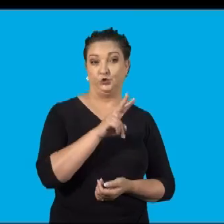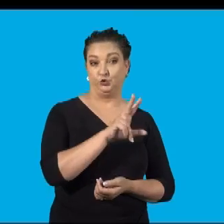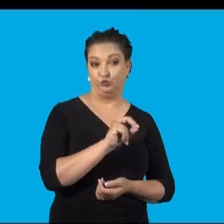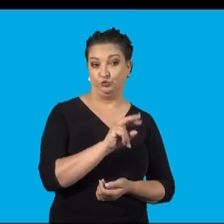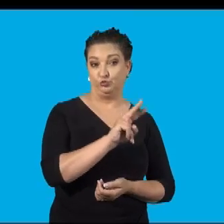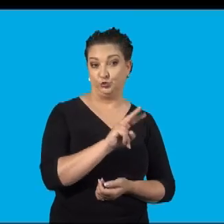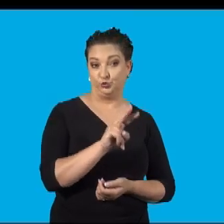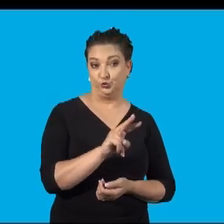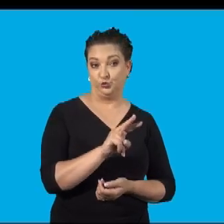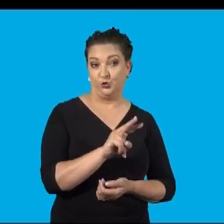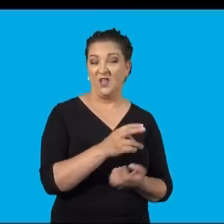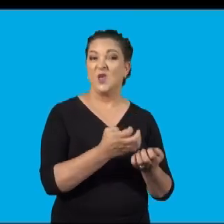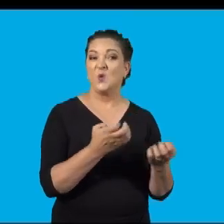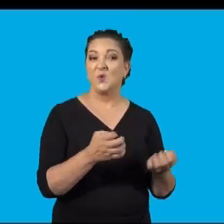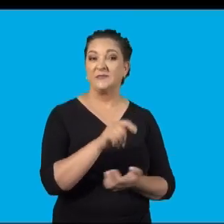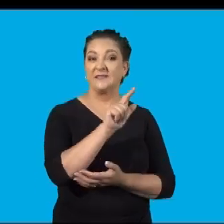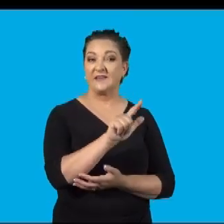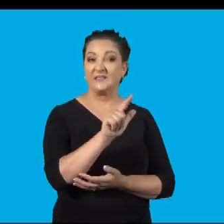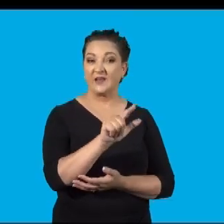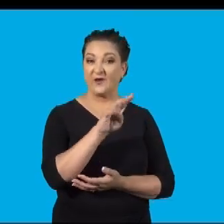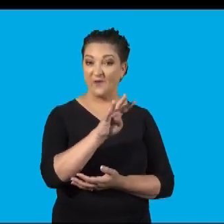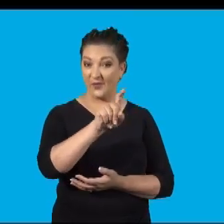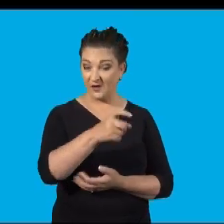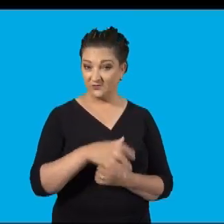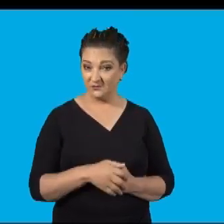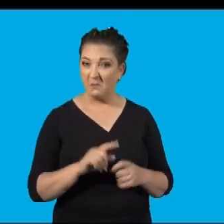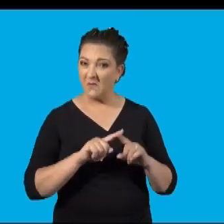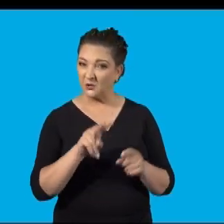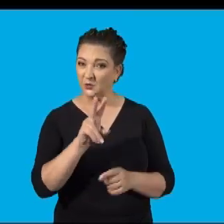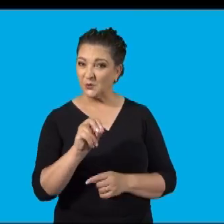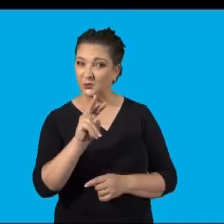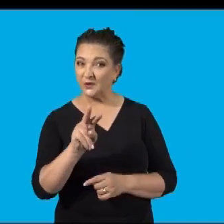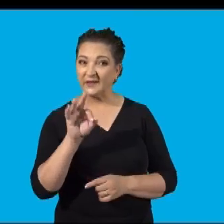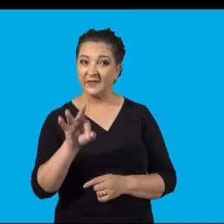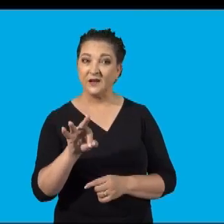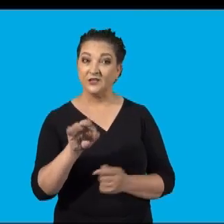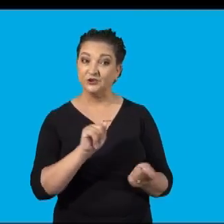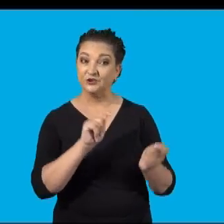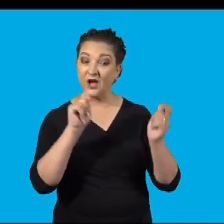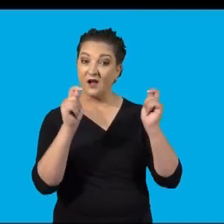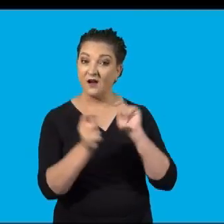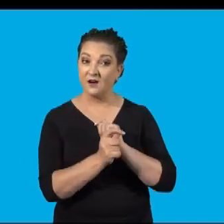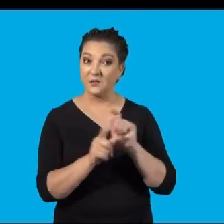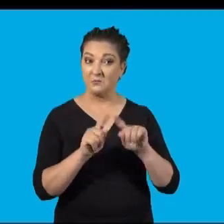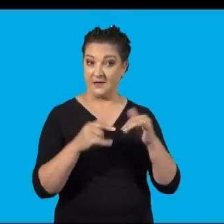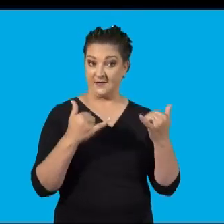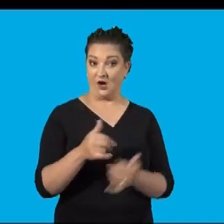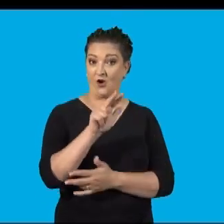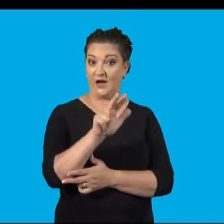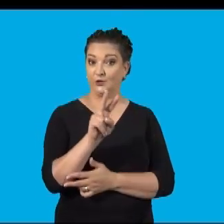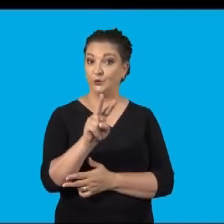In 2022, equipment was 774,000. But in 2023, there is a change. Can you see that? It's